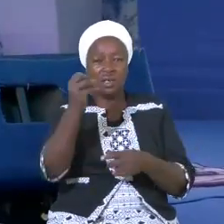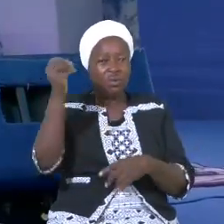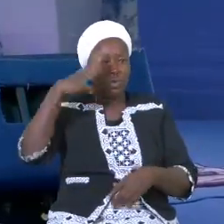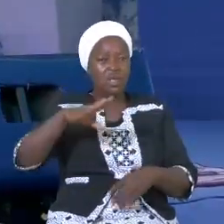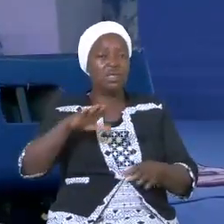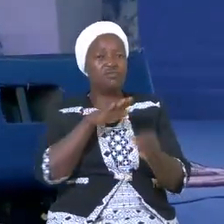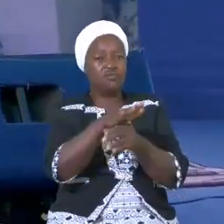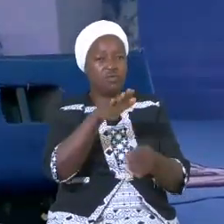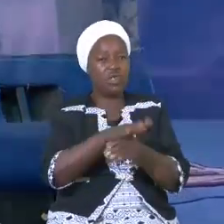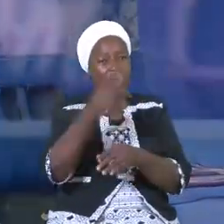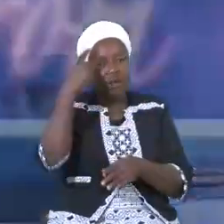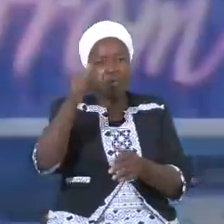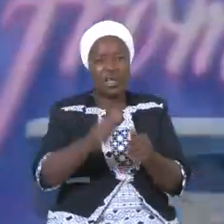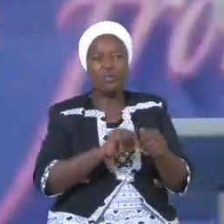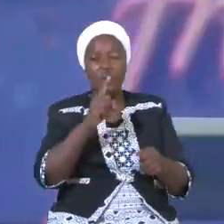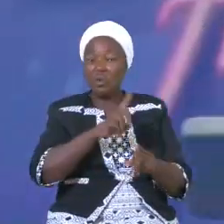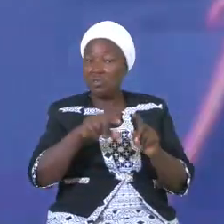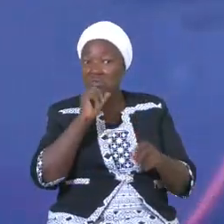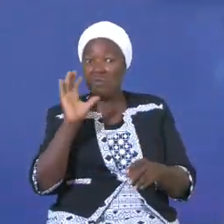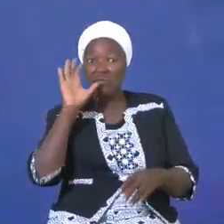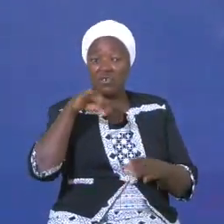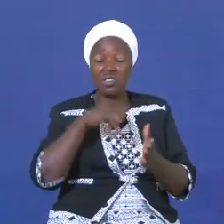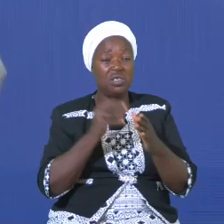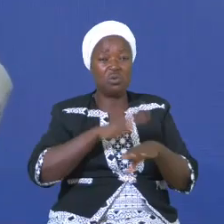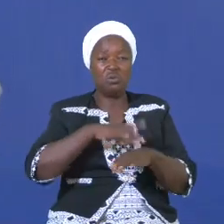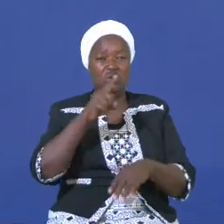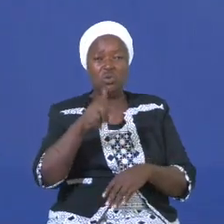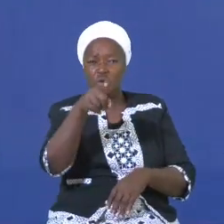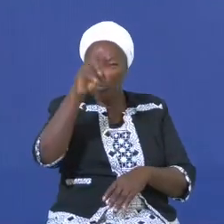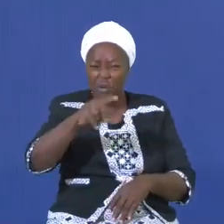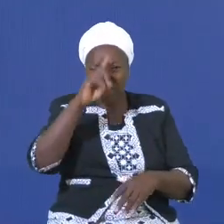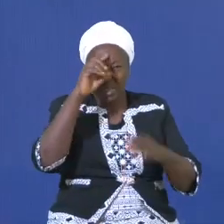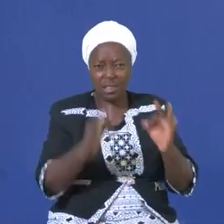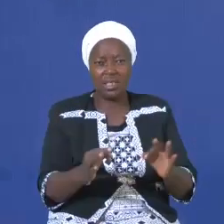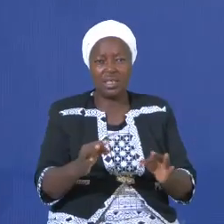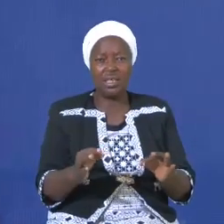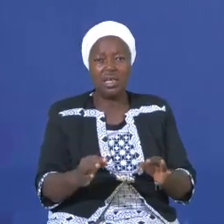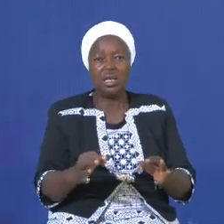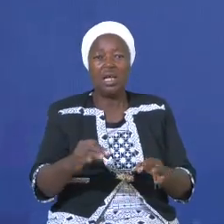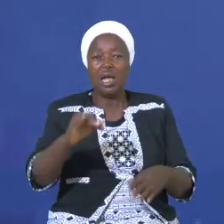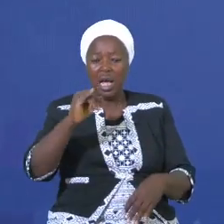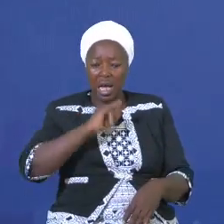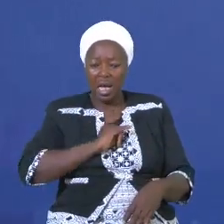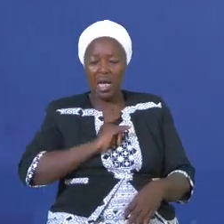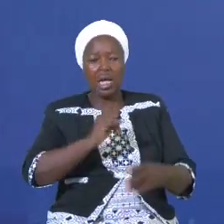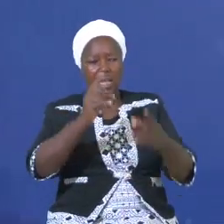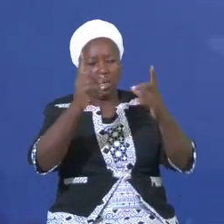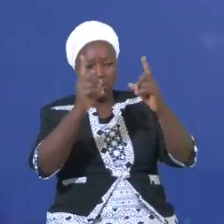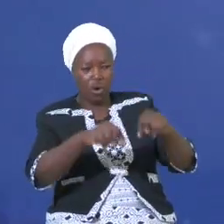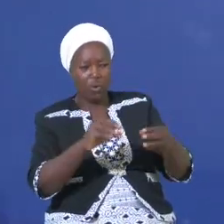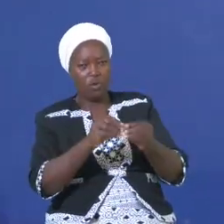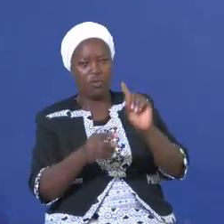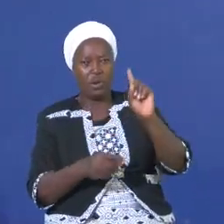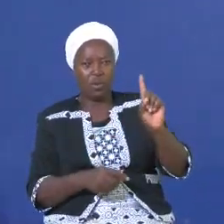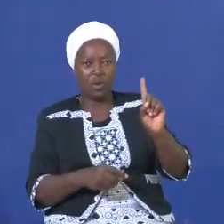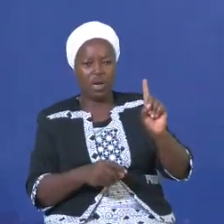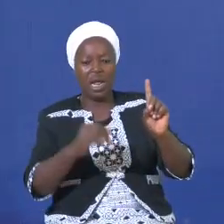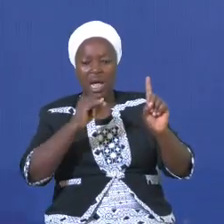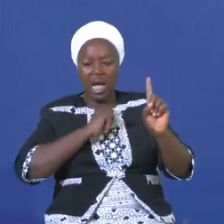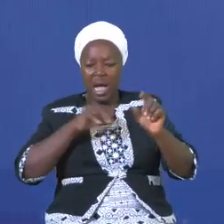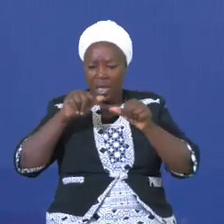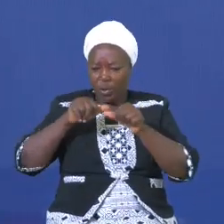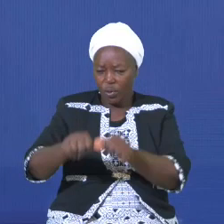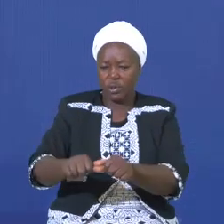he's not going to force that on you you must make up your mind i come number one i continue